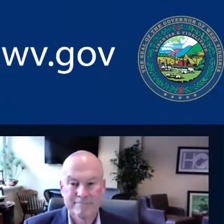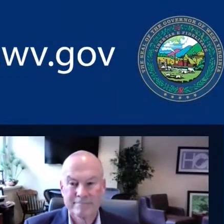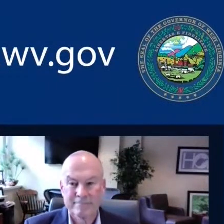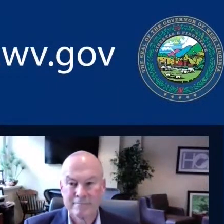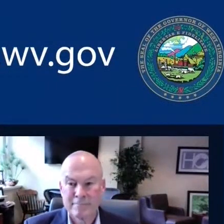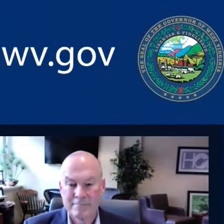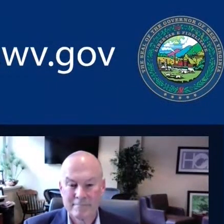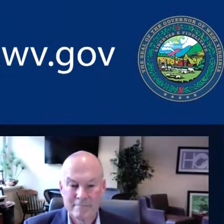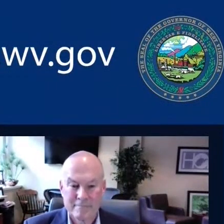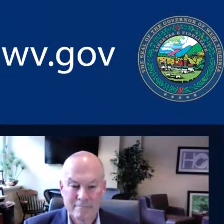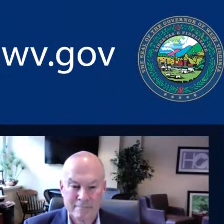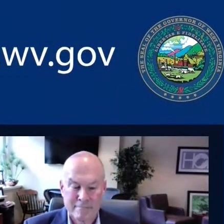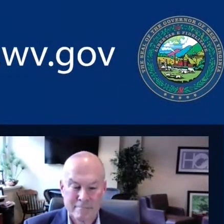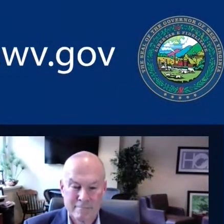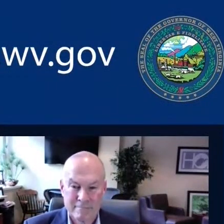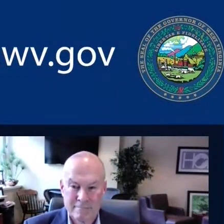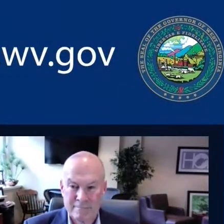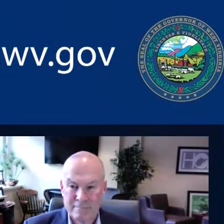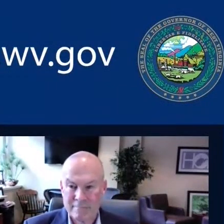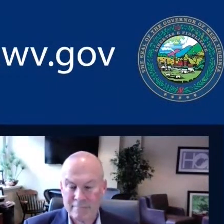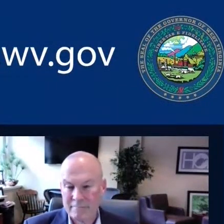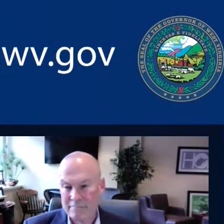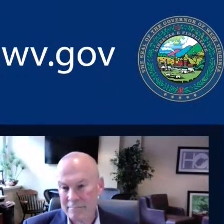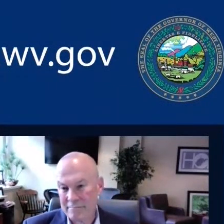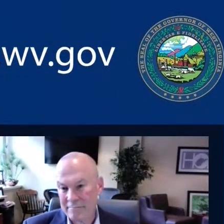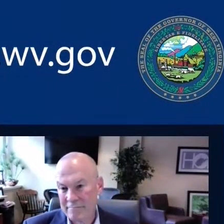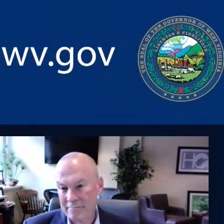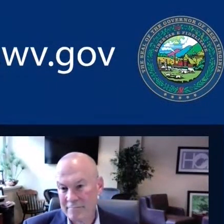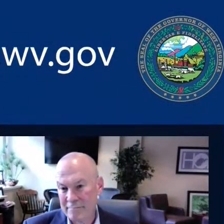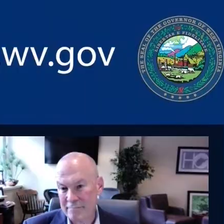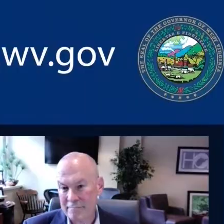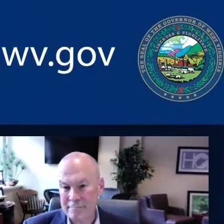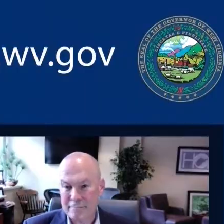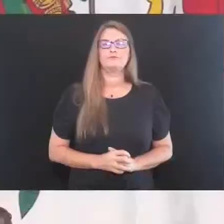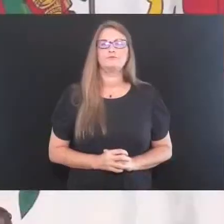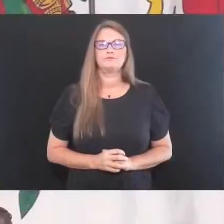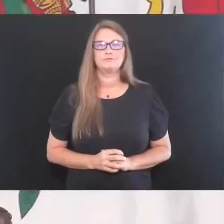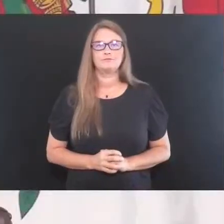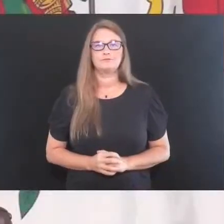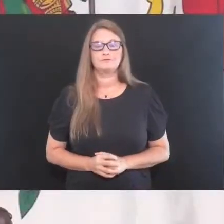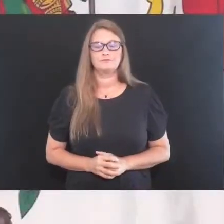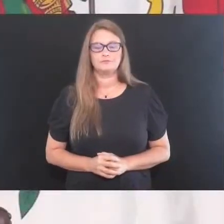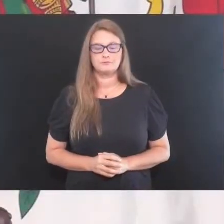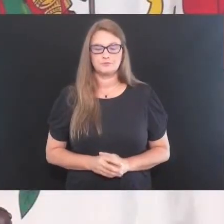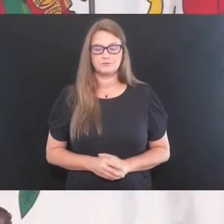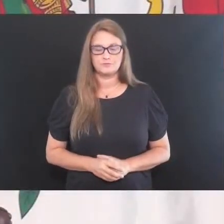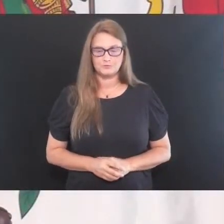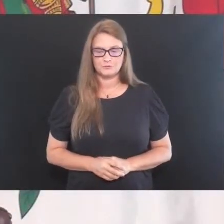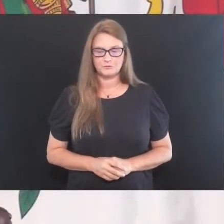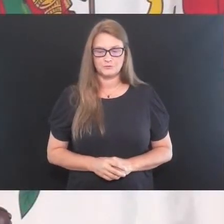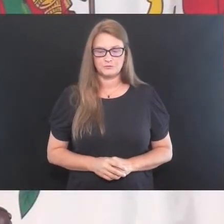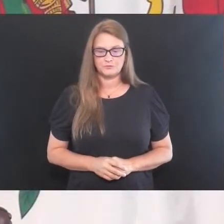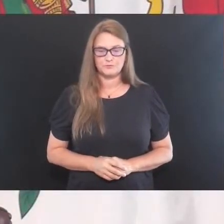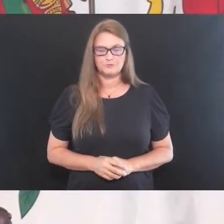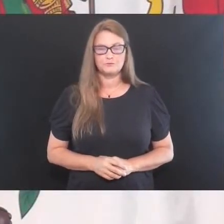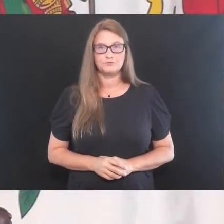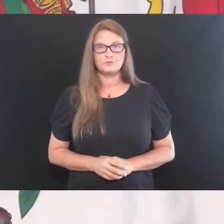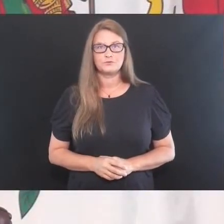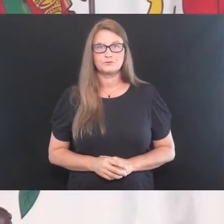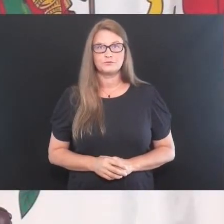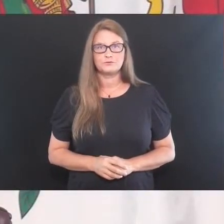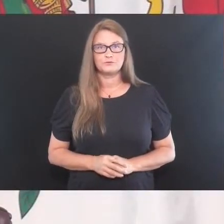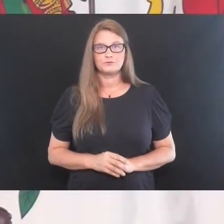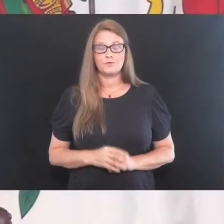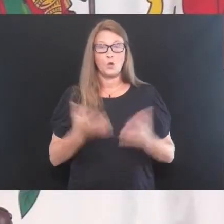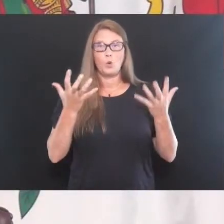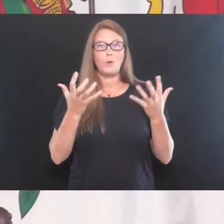Thank you, Annie. We'll go back to the governor now. Well, we don't want to ever have any computer